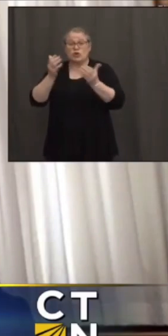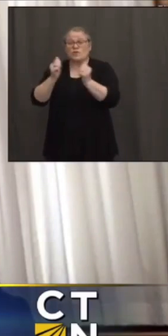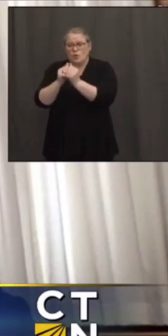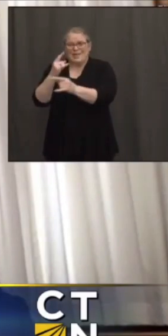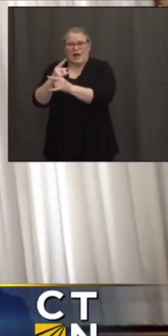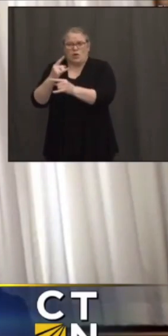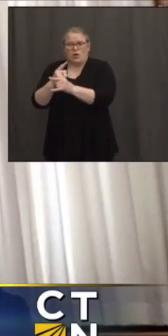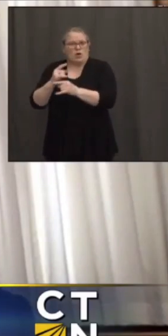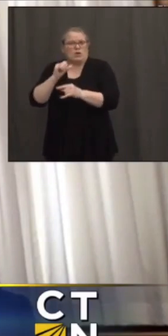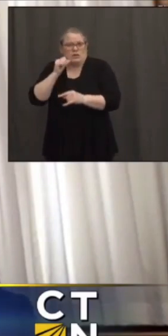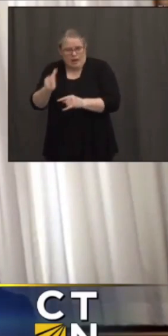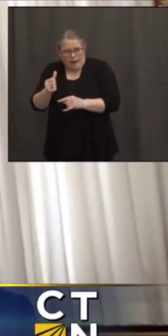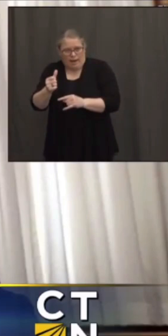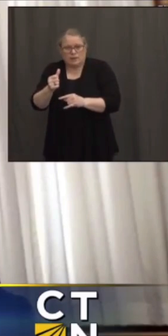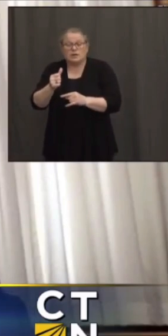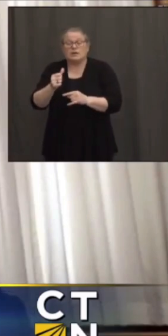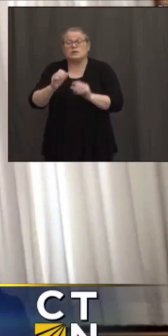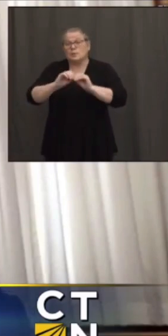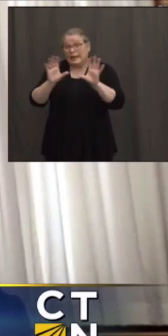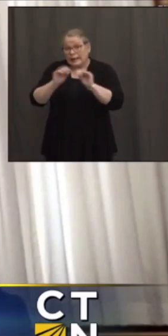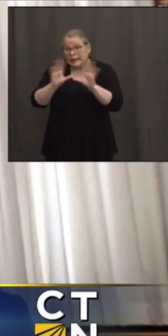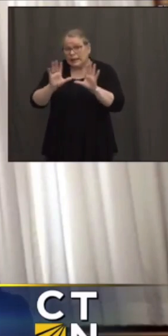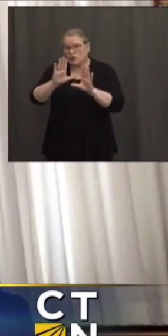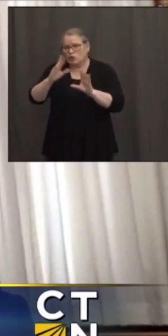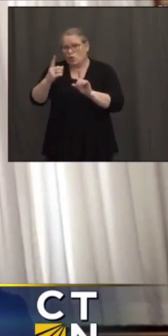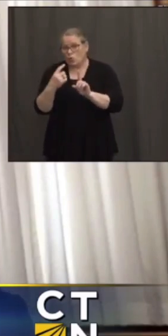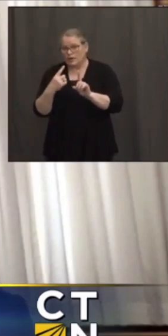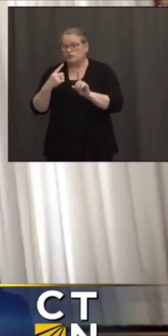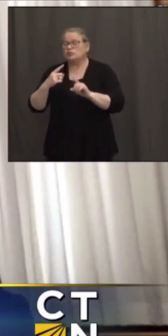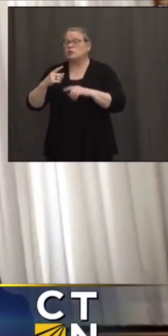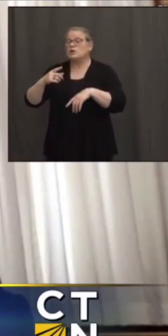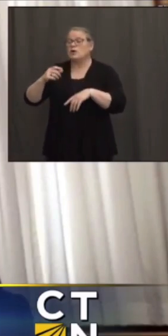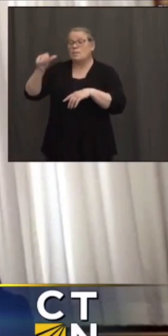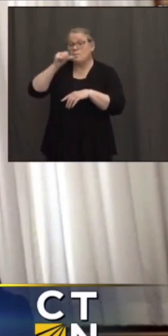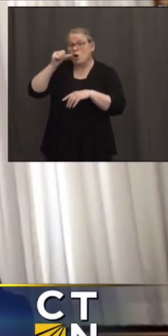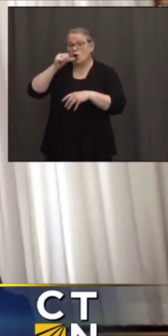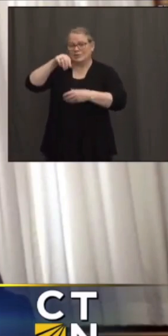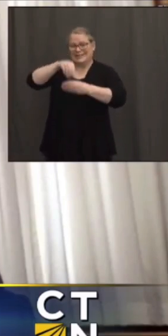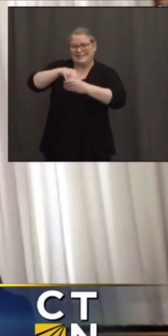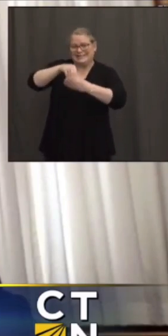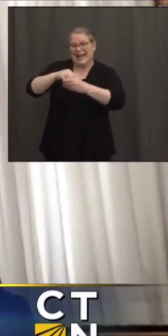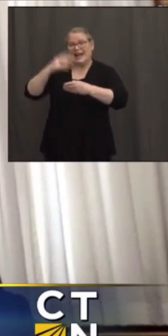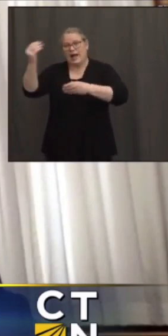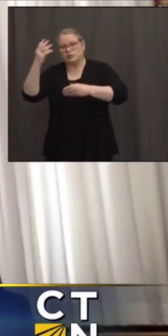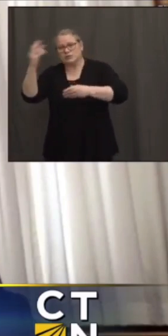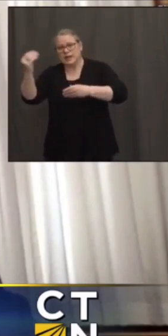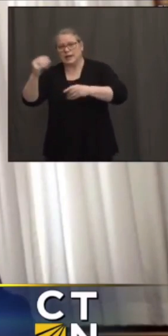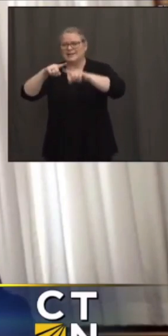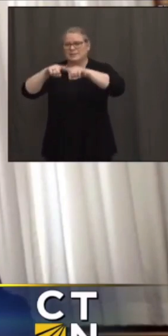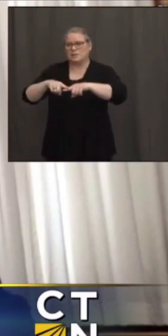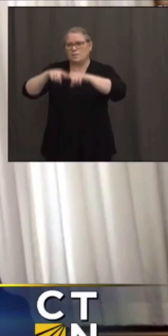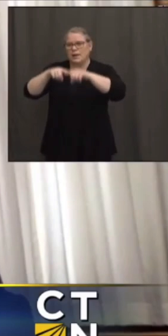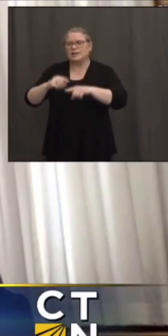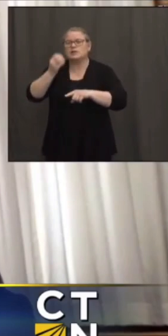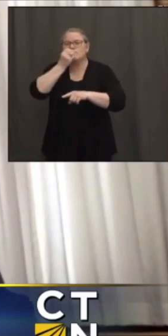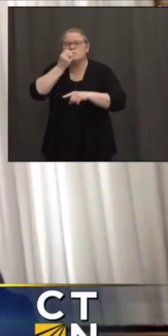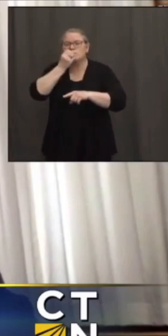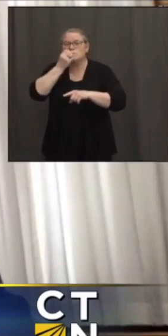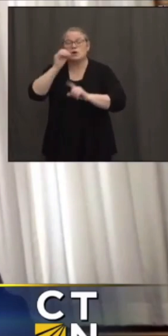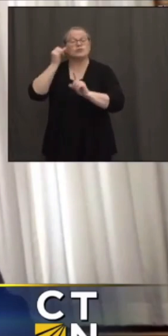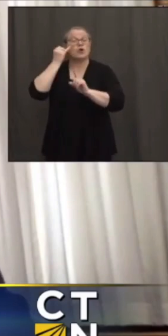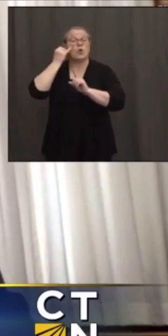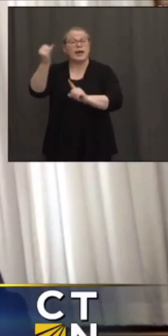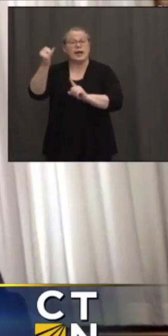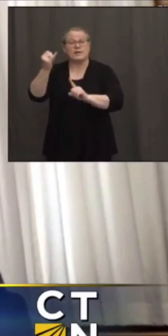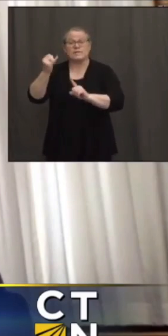Lisa, on your question, the indoors versus outdoors part for bars, it really has to do with whether they're serving food with alcohol. So if they're not serving food